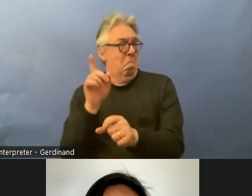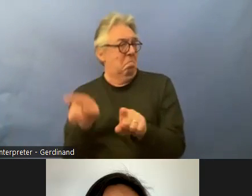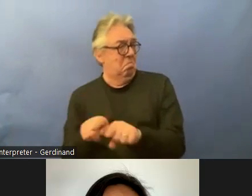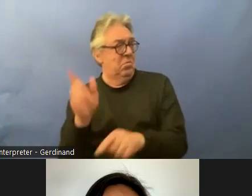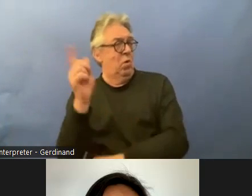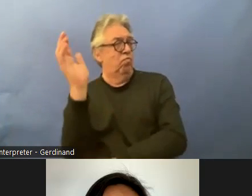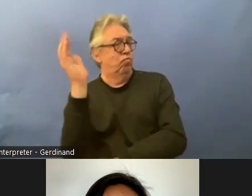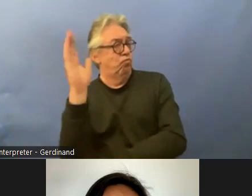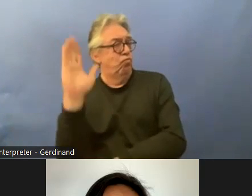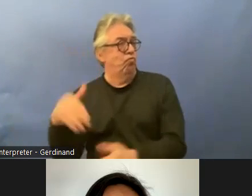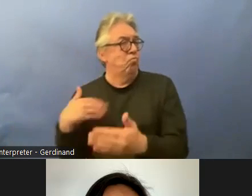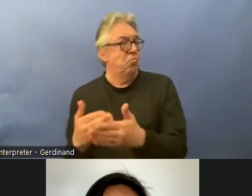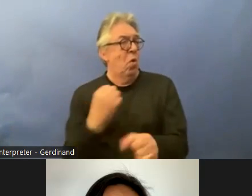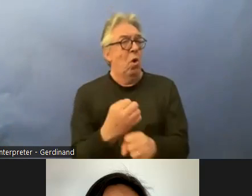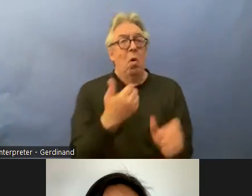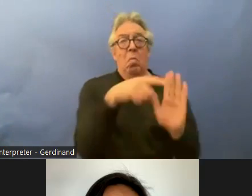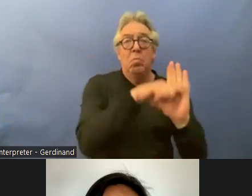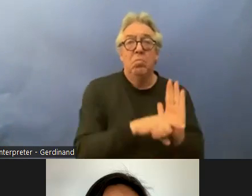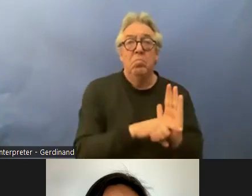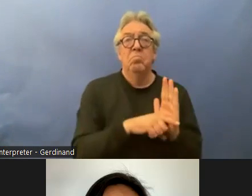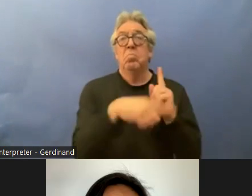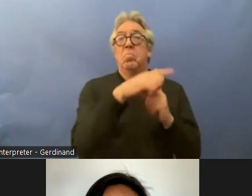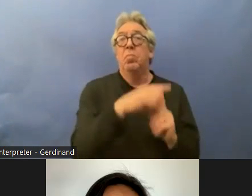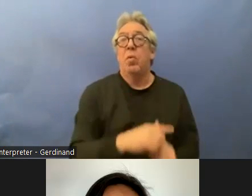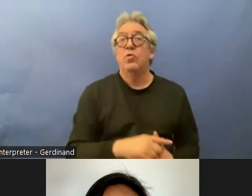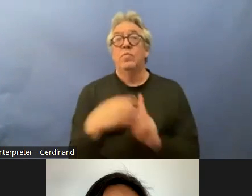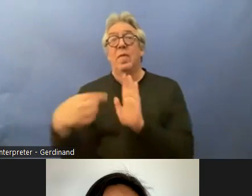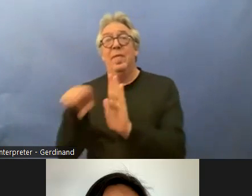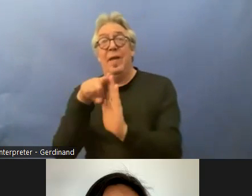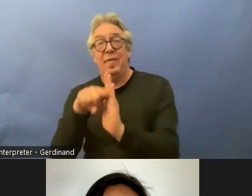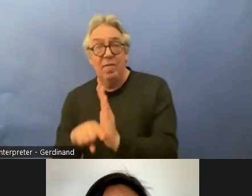the recommendations that she could provide it from their work.